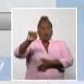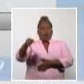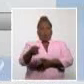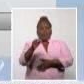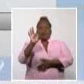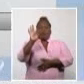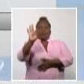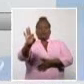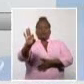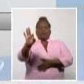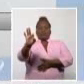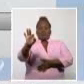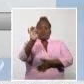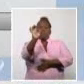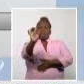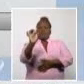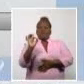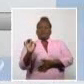5.8%.